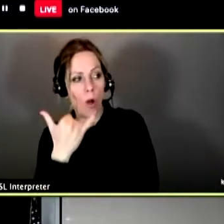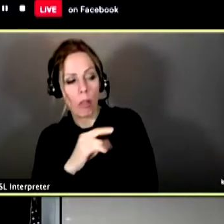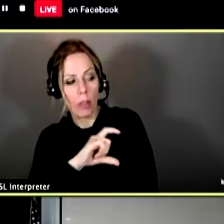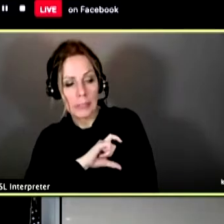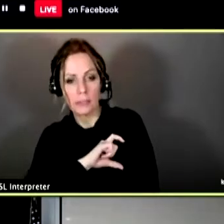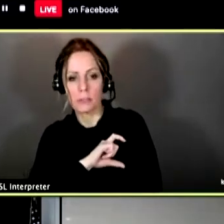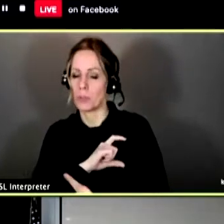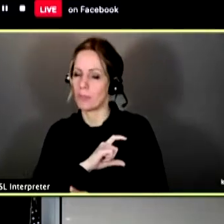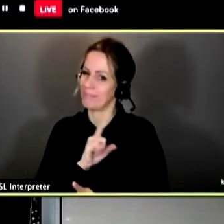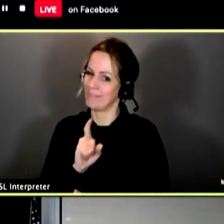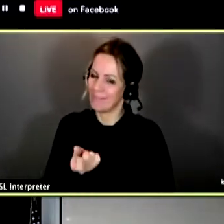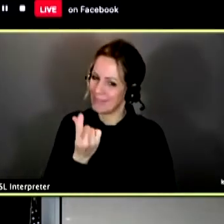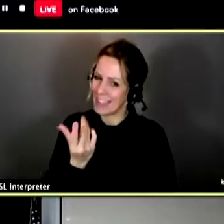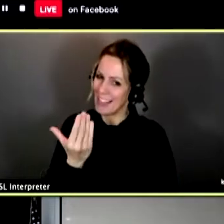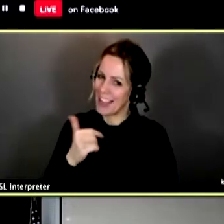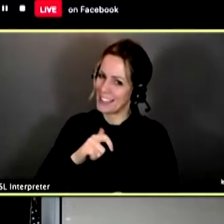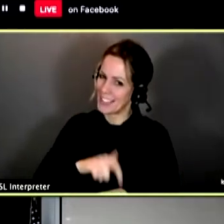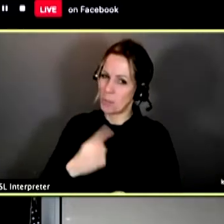happen,